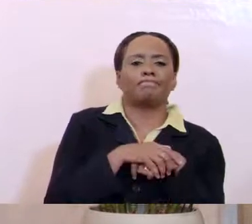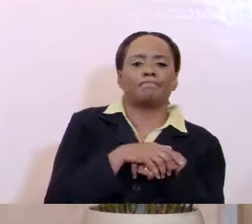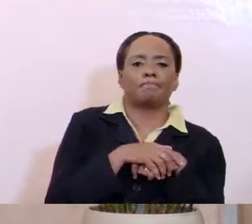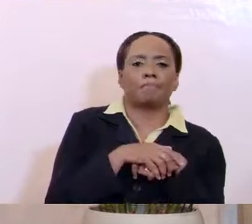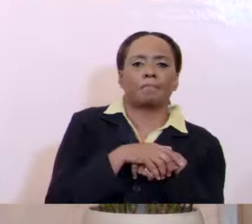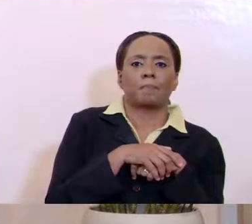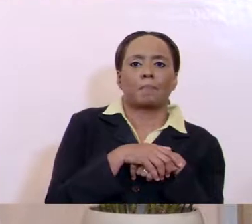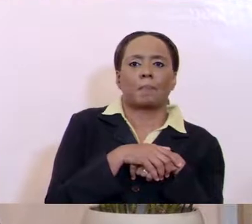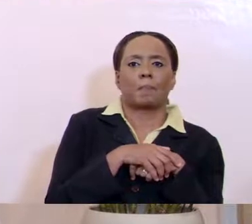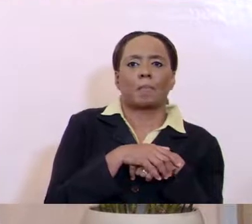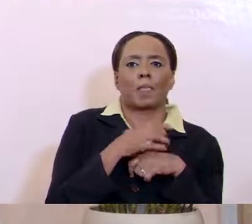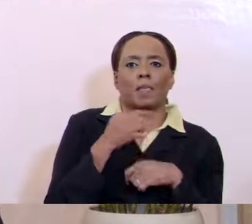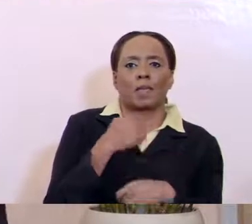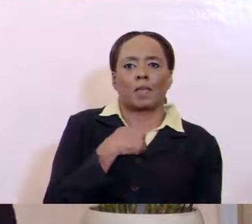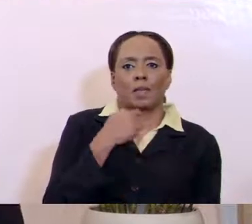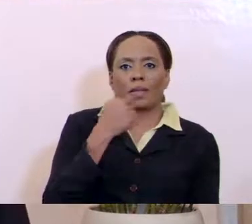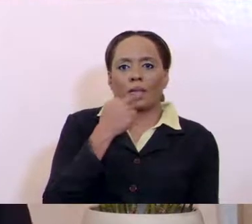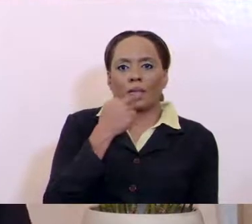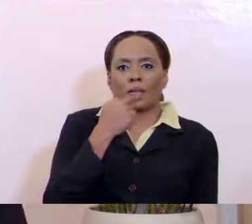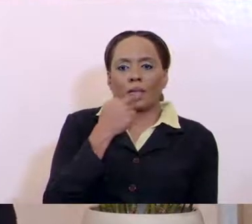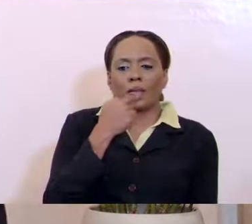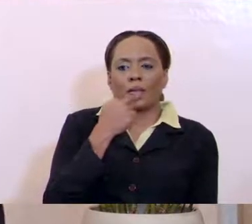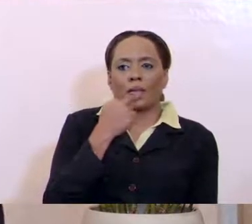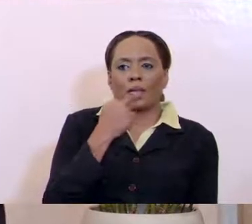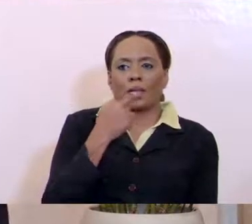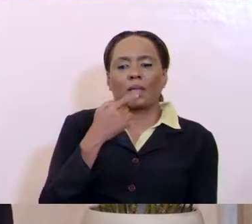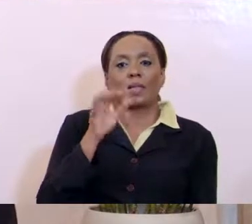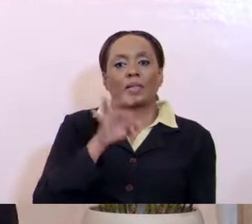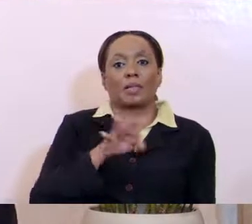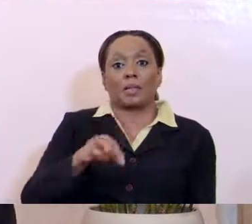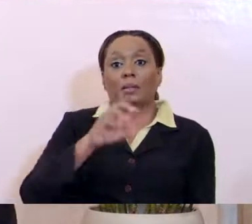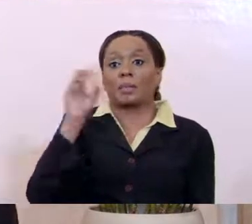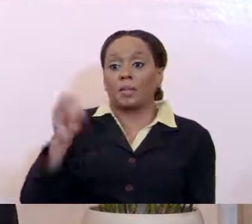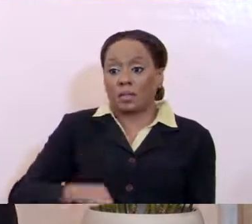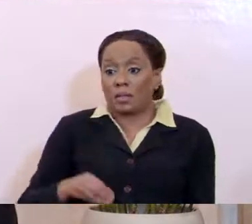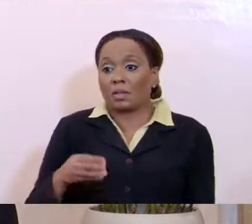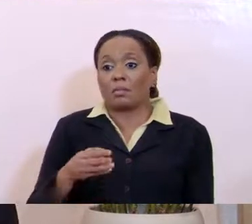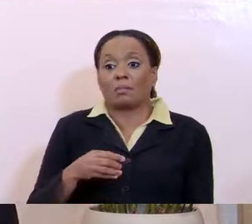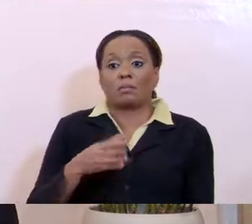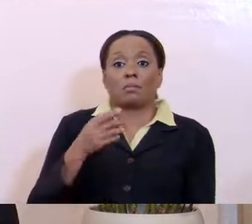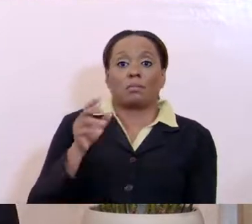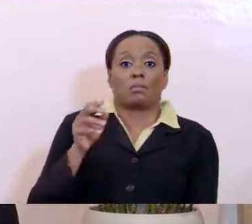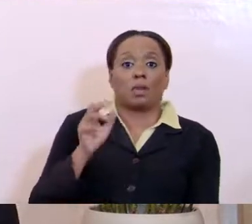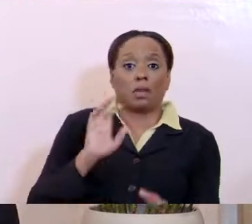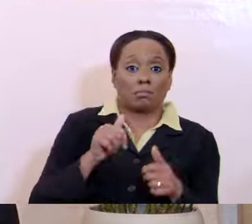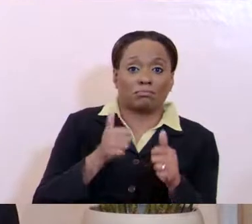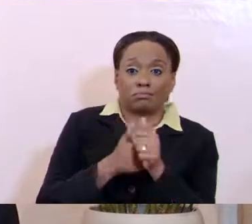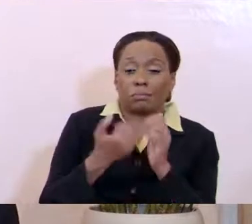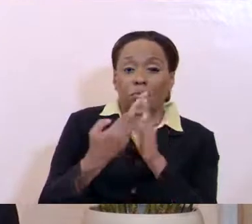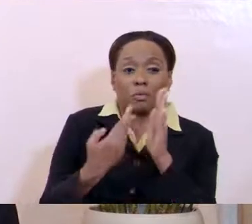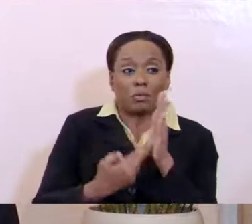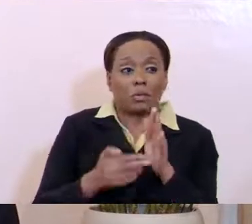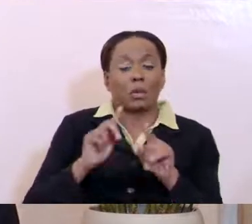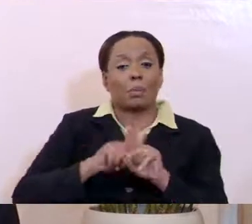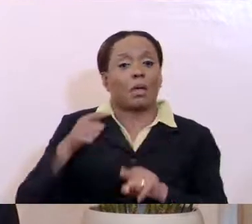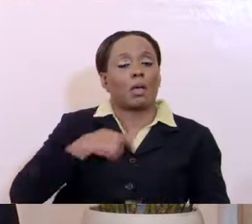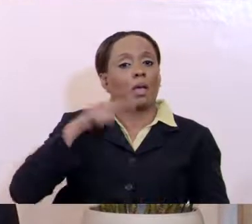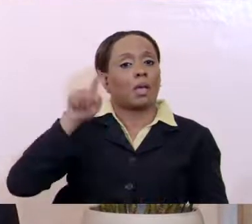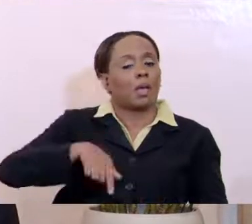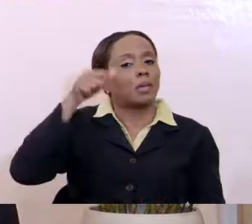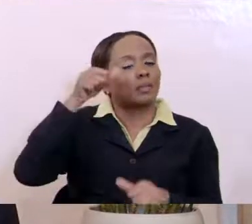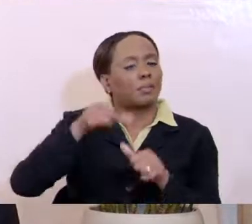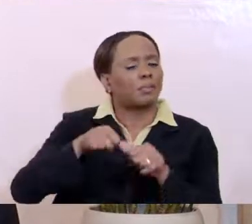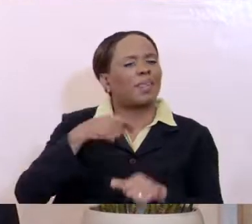I did say at the beginning that we're 99% of where we need to be in terms of the directive, and I'm being reminded